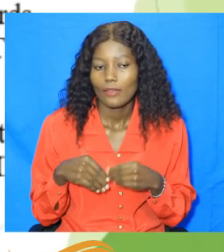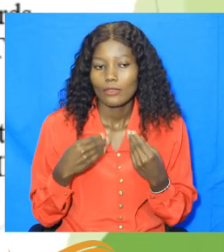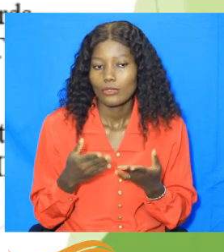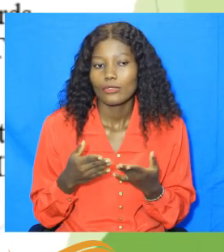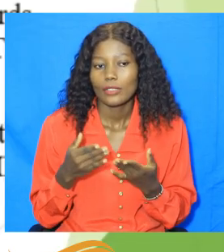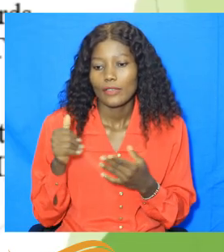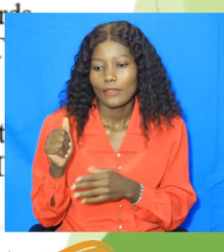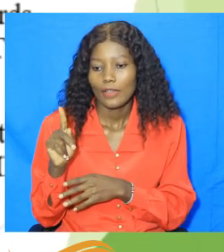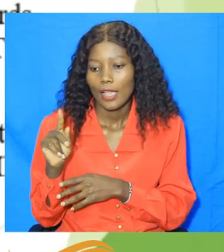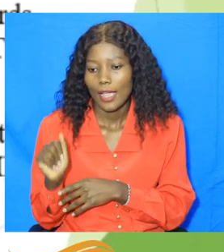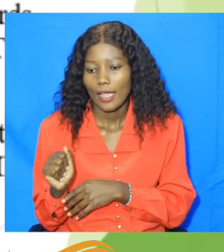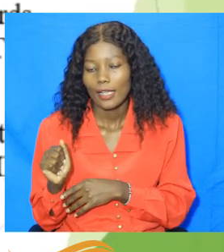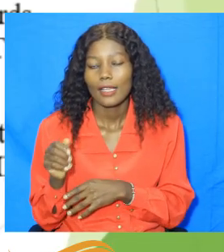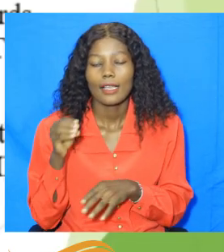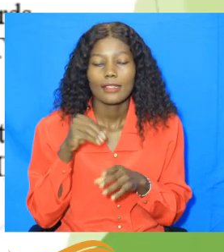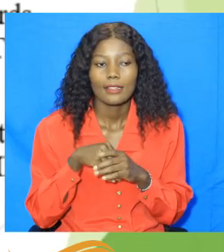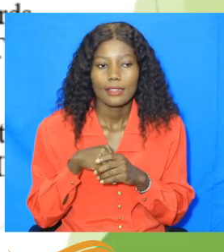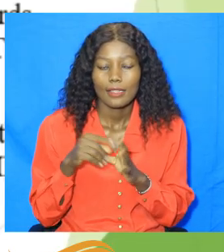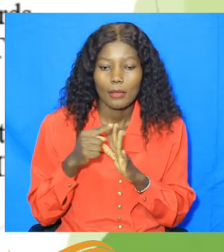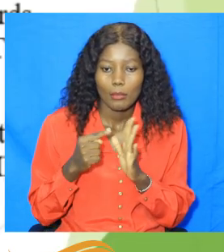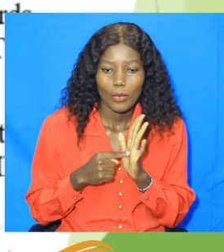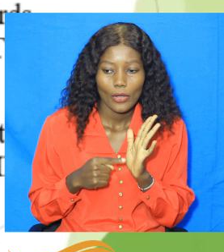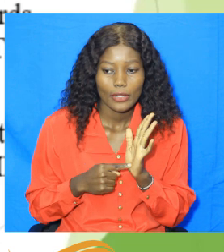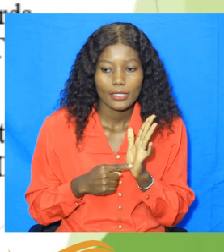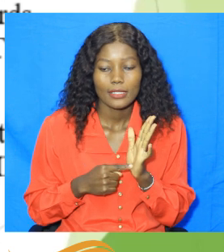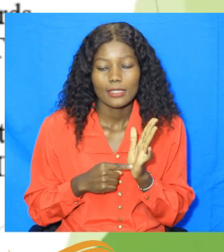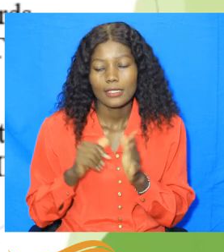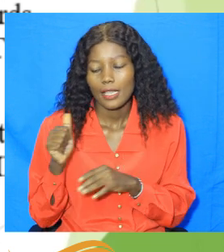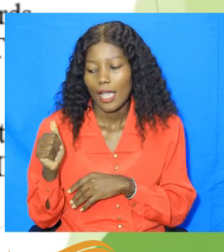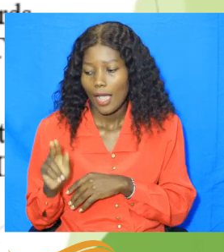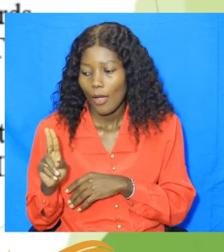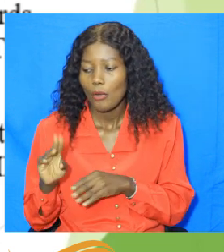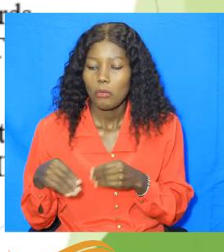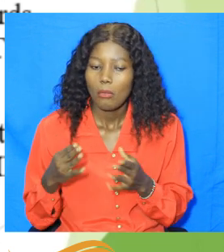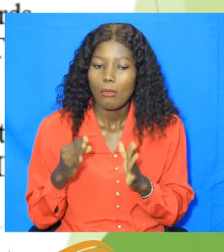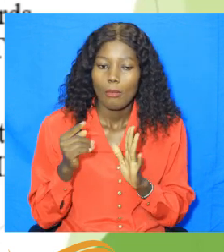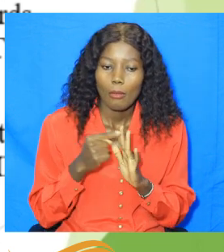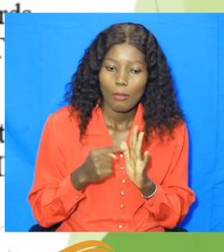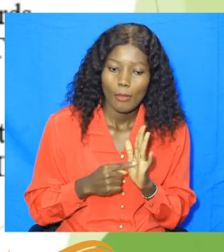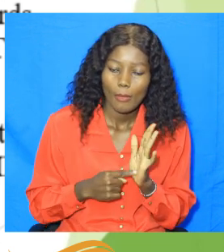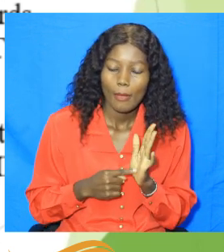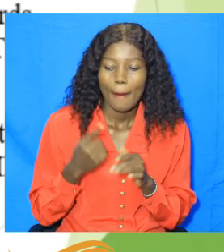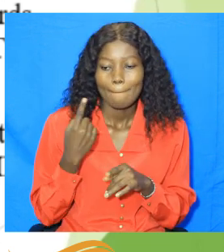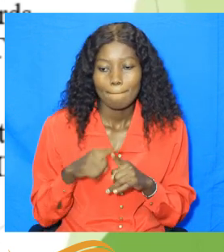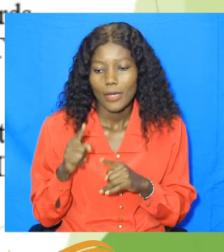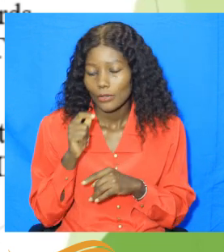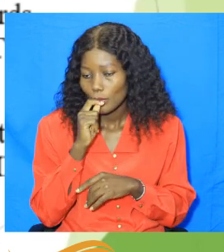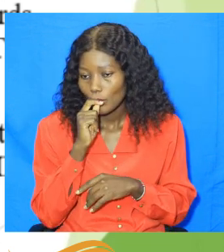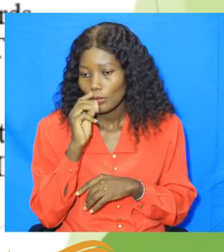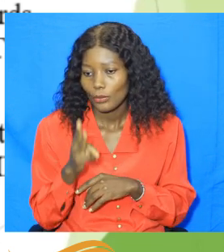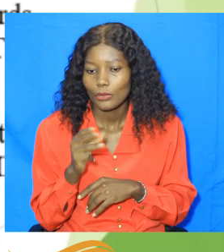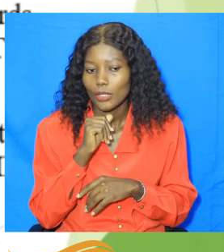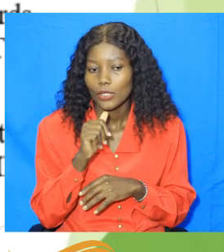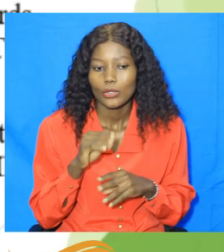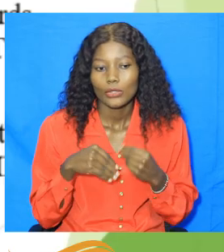Aka the relevant score, award Ao the relevant score, but the referee will